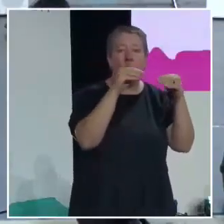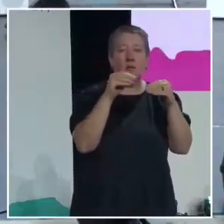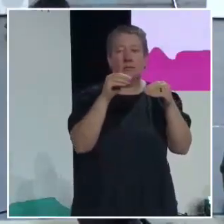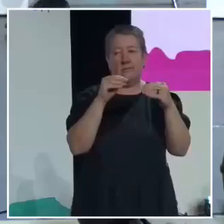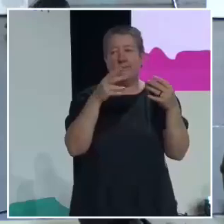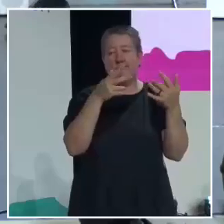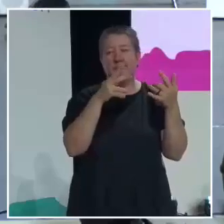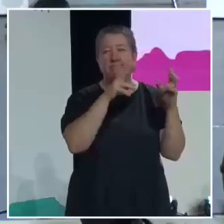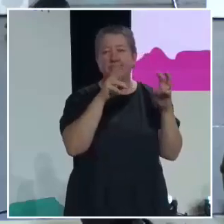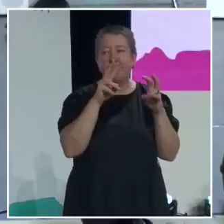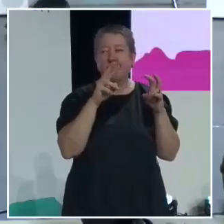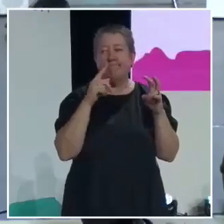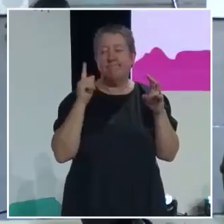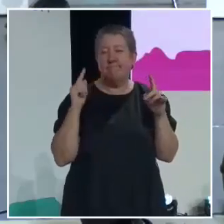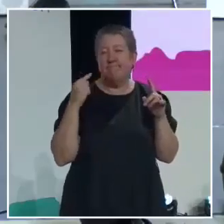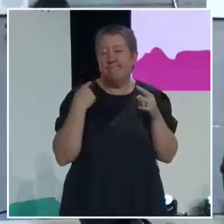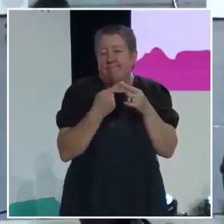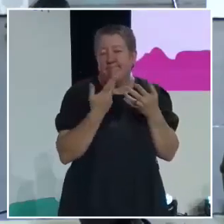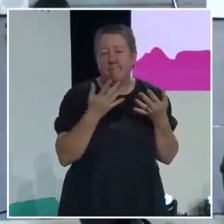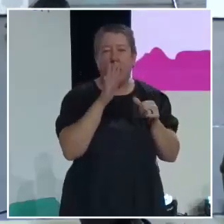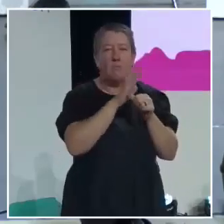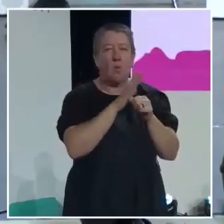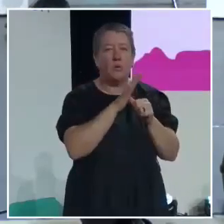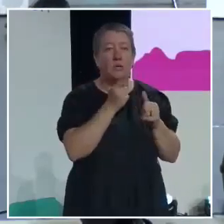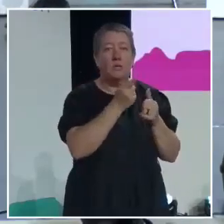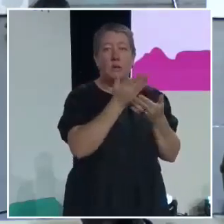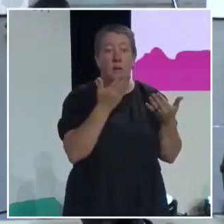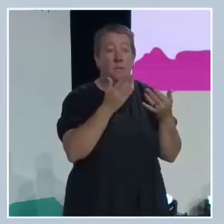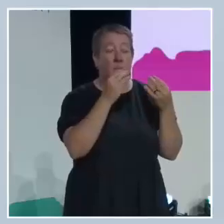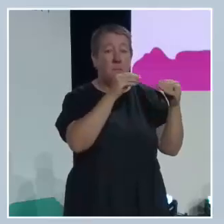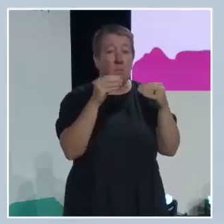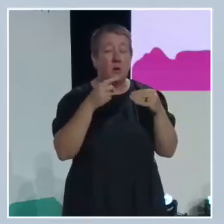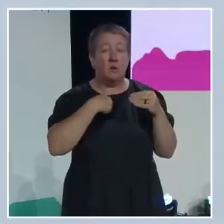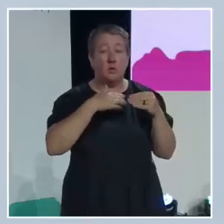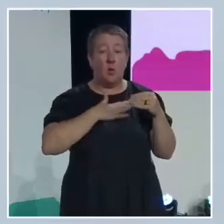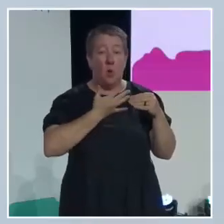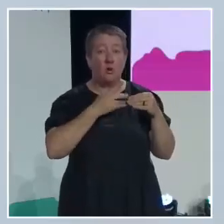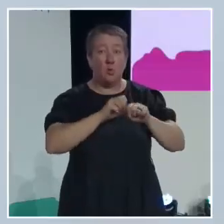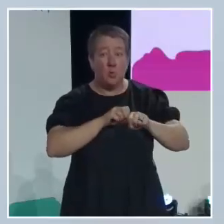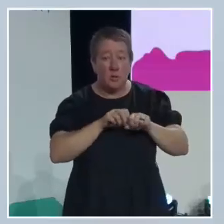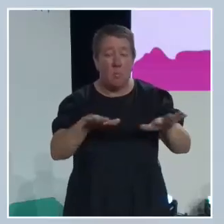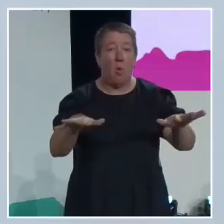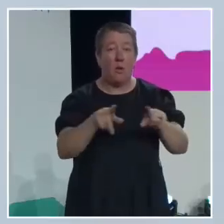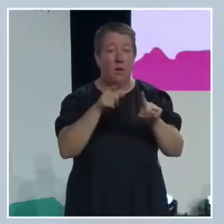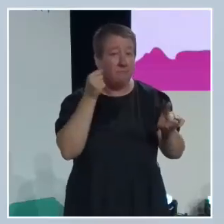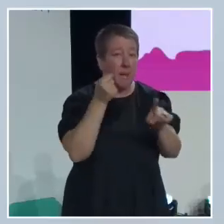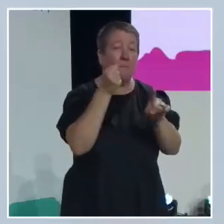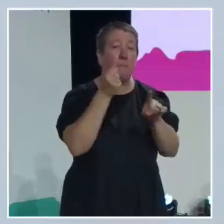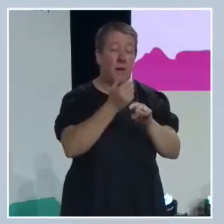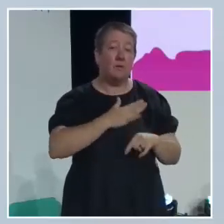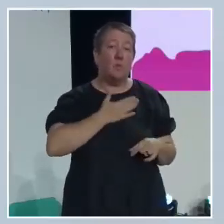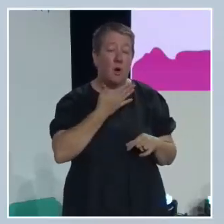days. These markets, if we want us to deploy and be impactful and of course with the